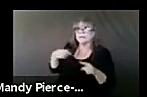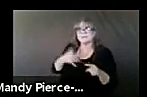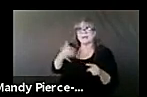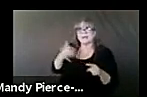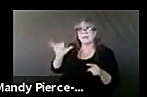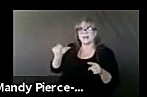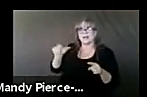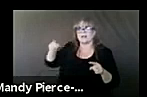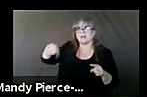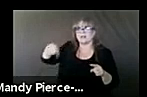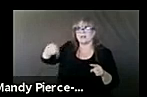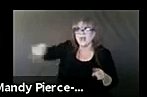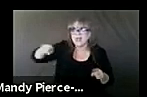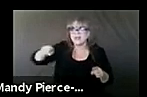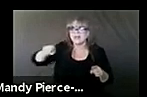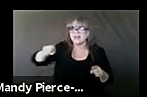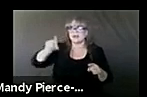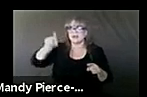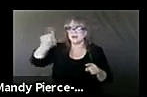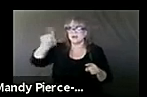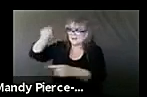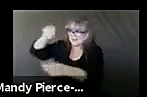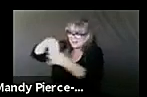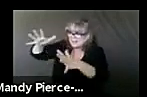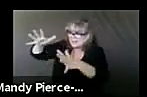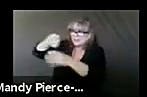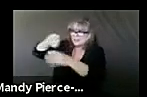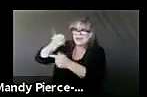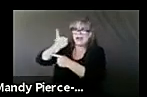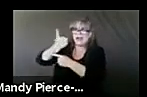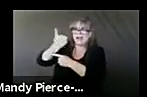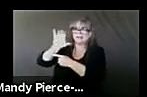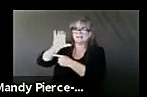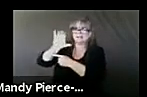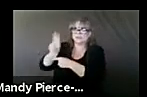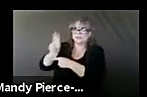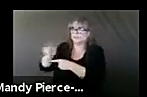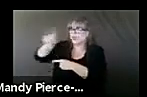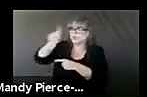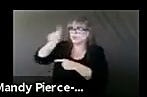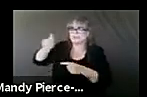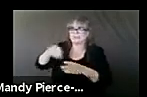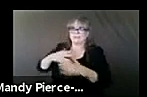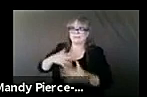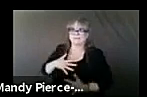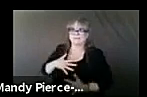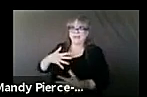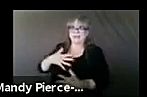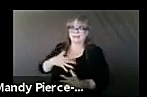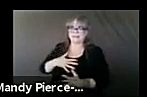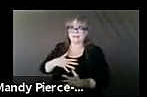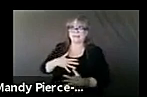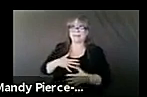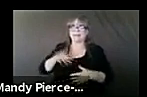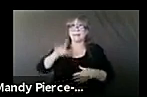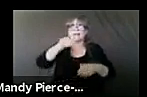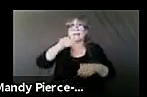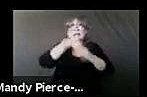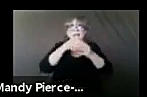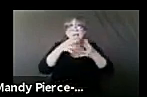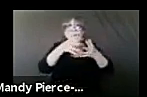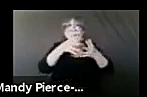IHME model. Very similarly, there are differences in the IHME model and the Colorado model